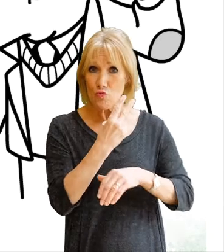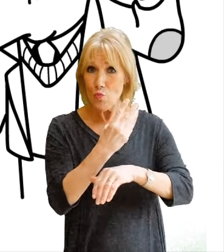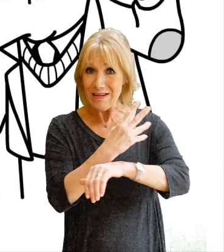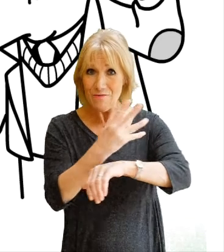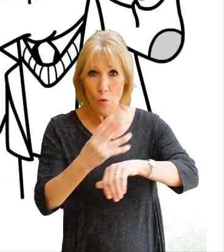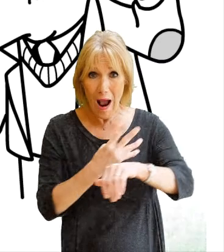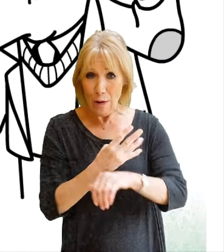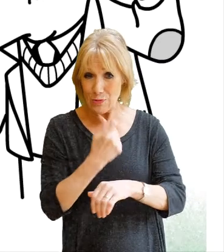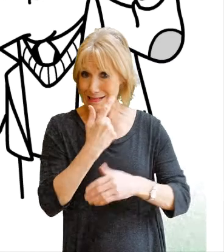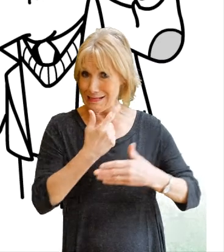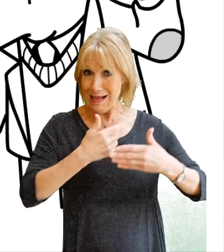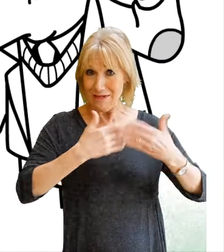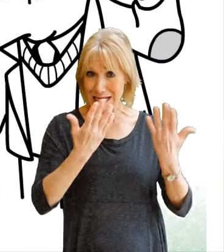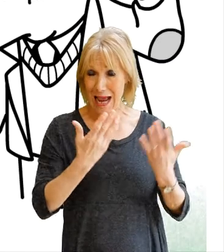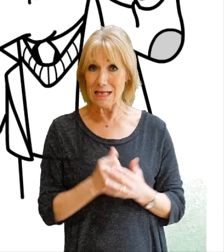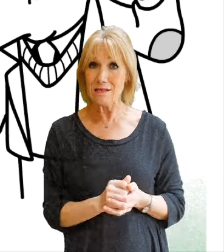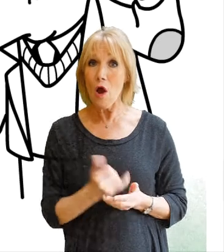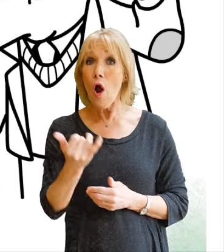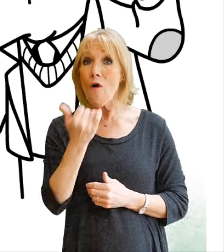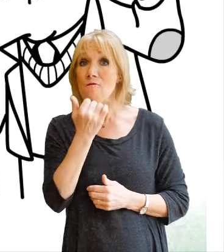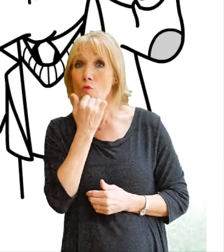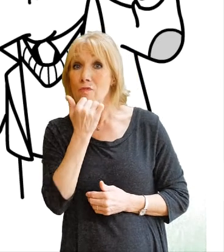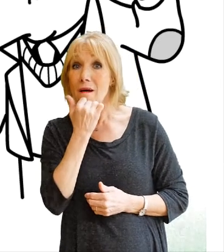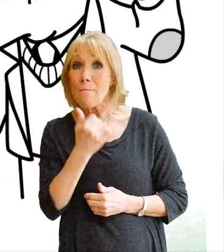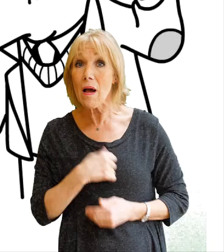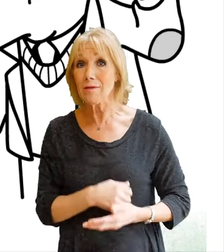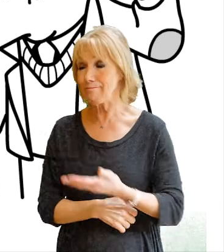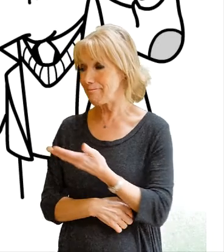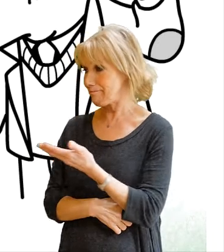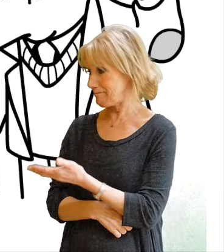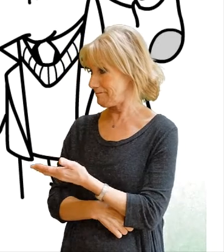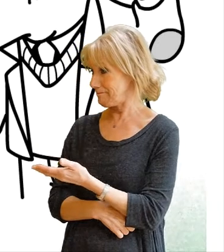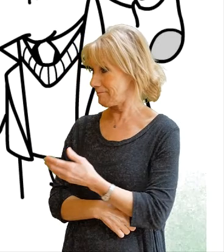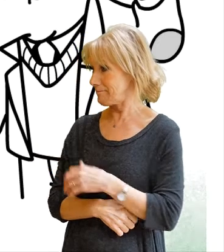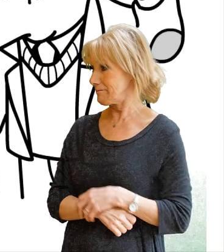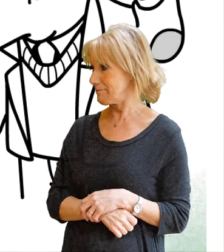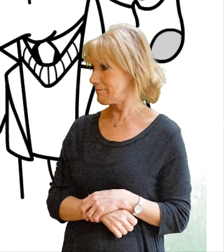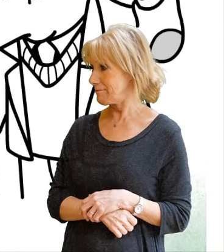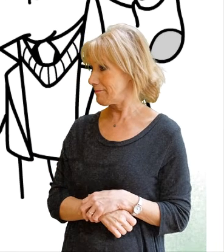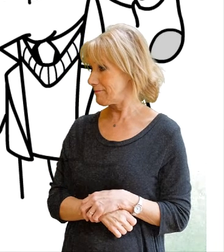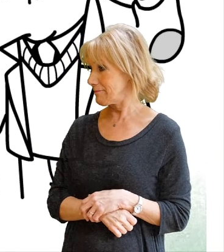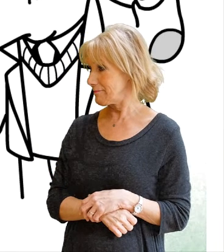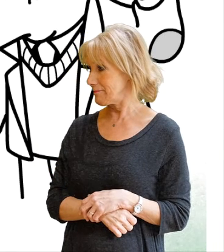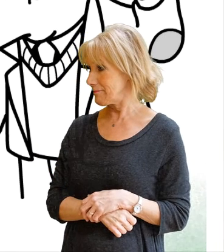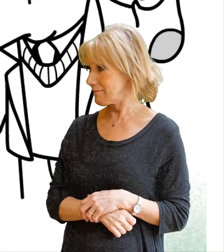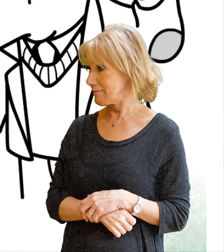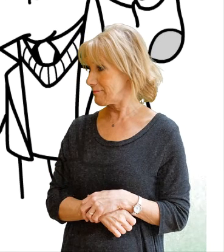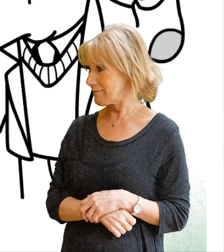age is. Call free phone 0800 028